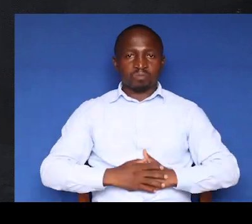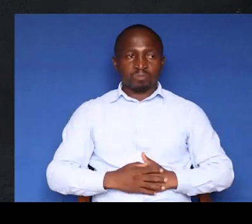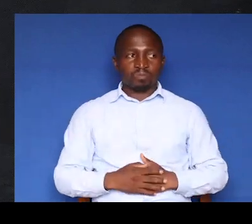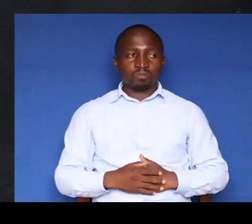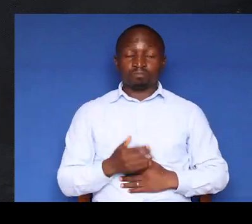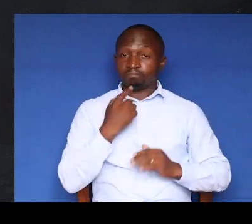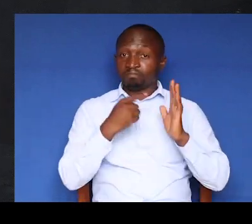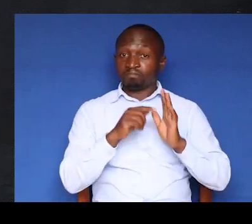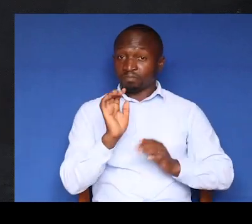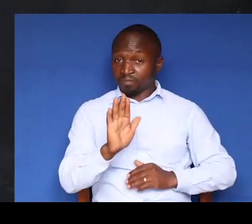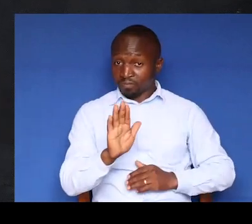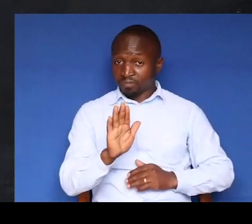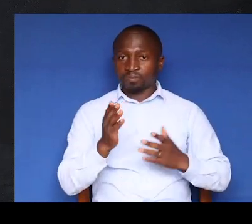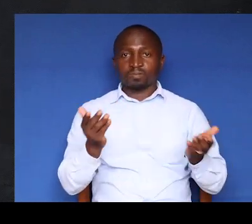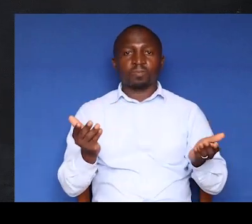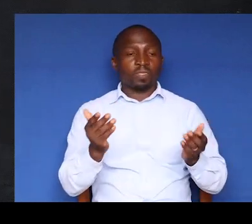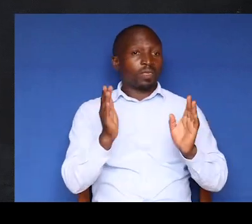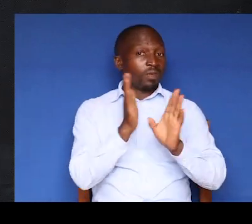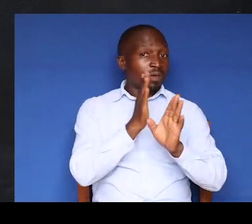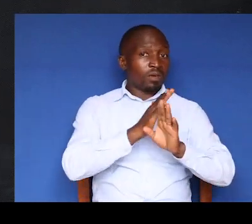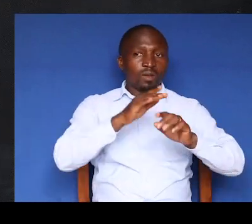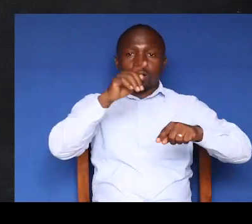I mean, climate